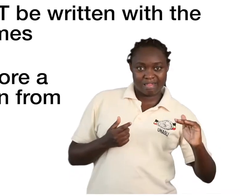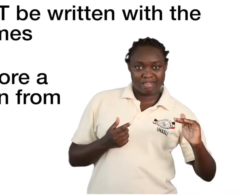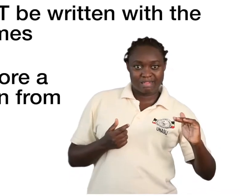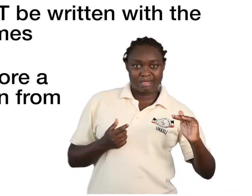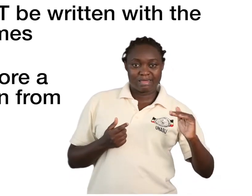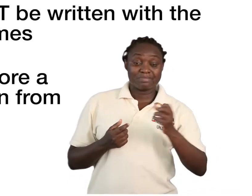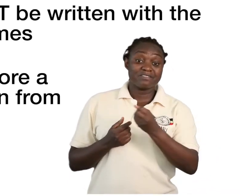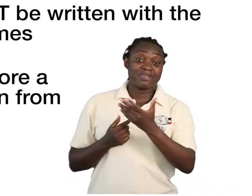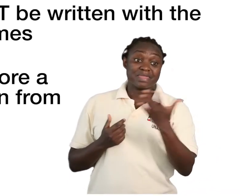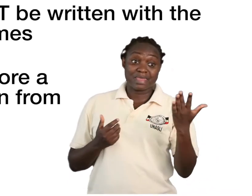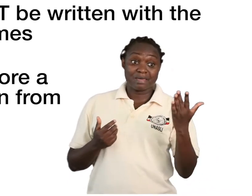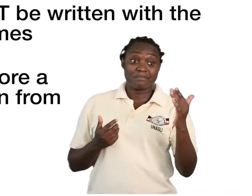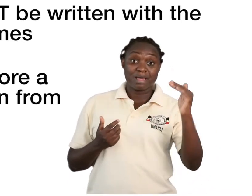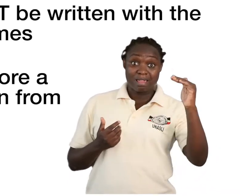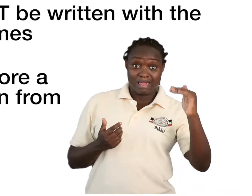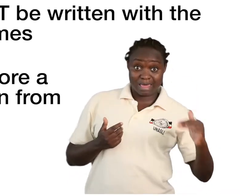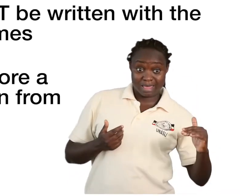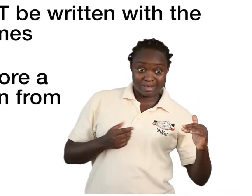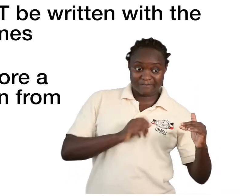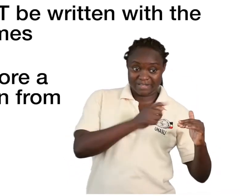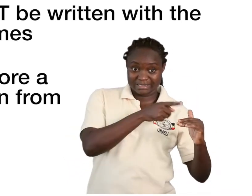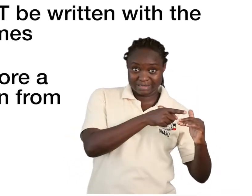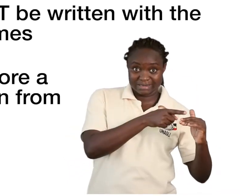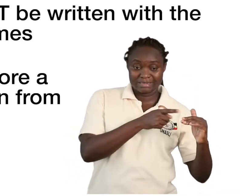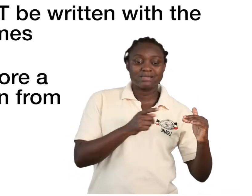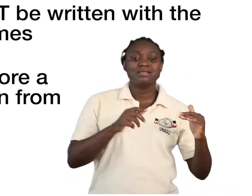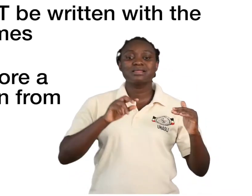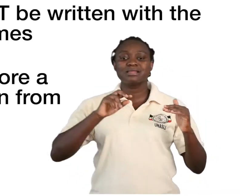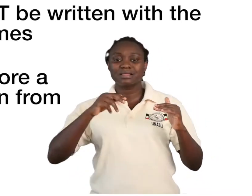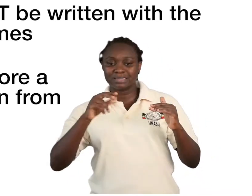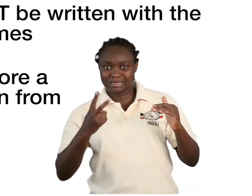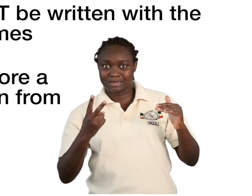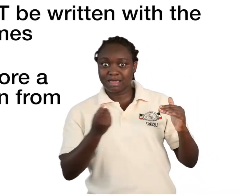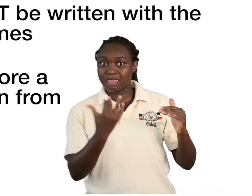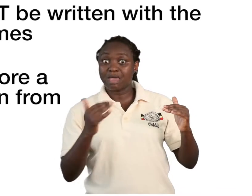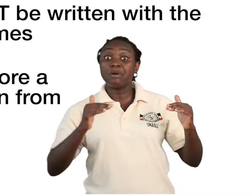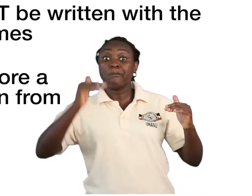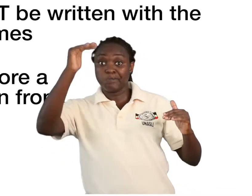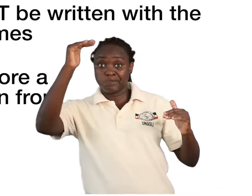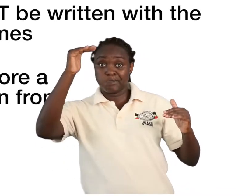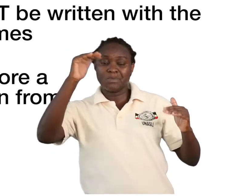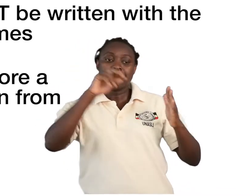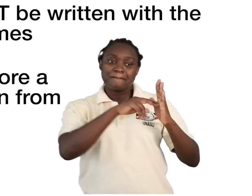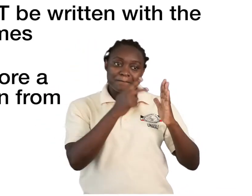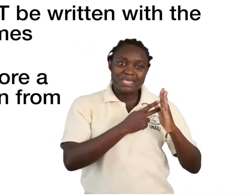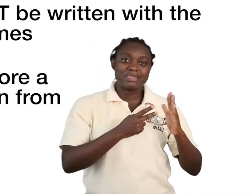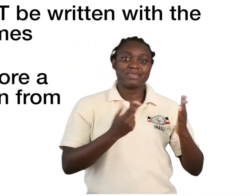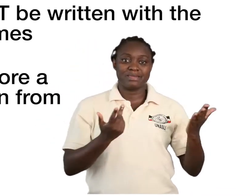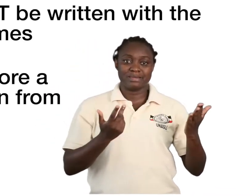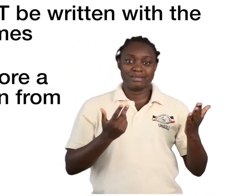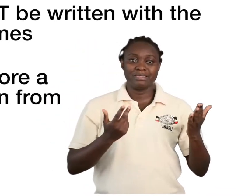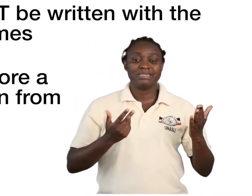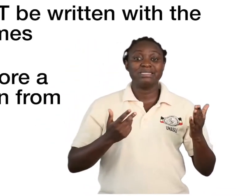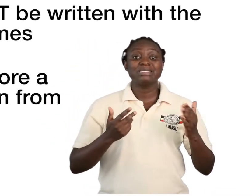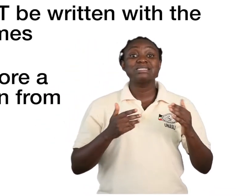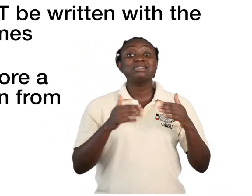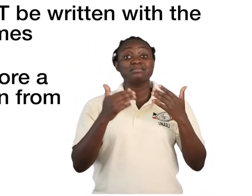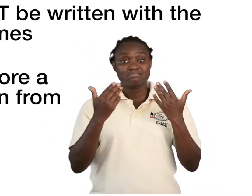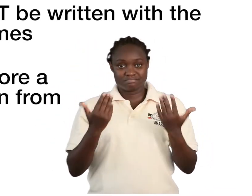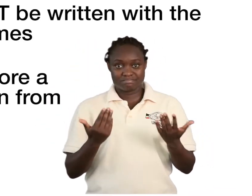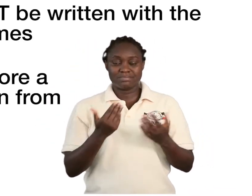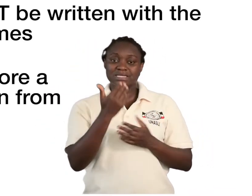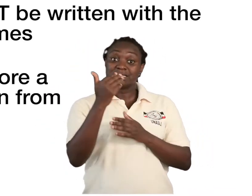is put before a bigger value, it means that we are subtracting the smaller